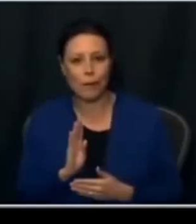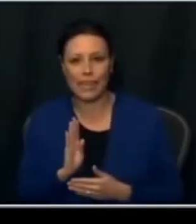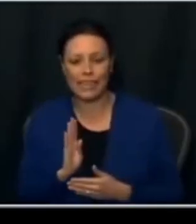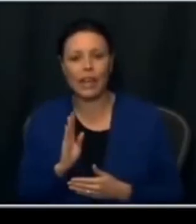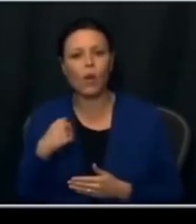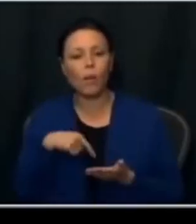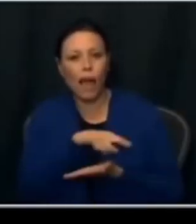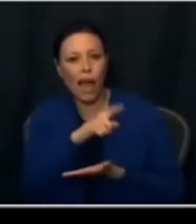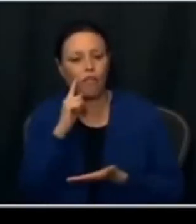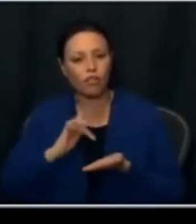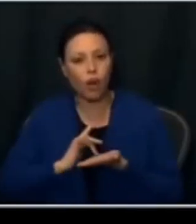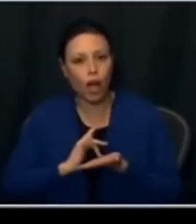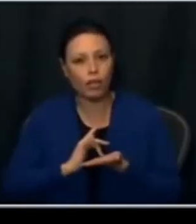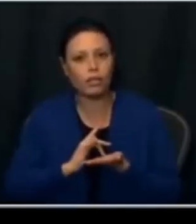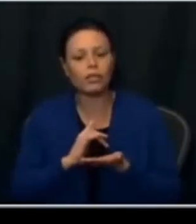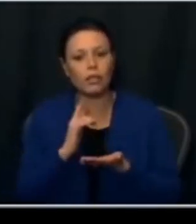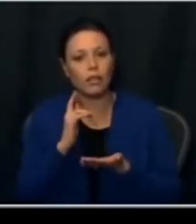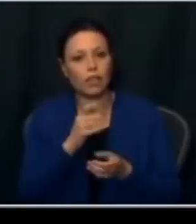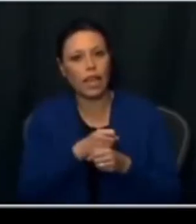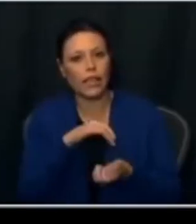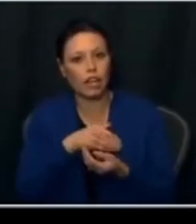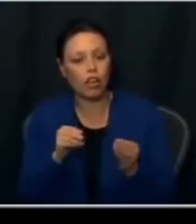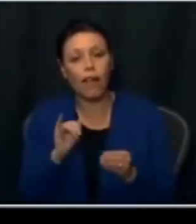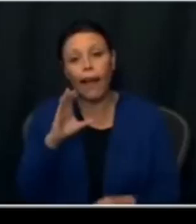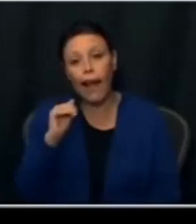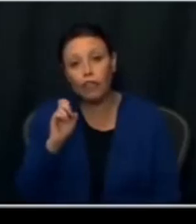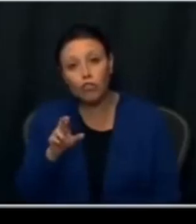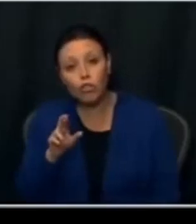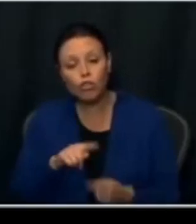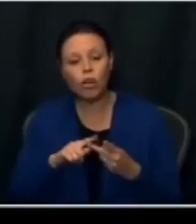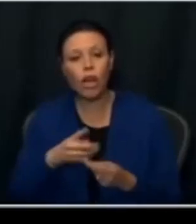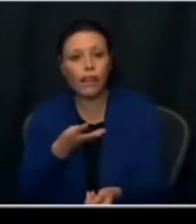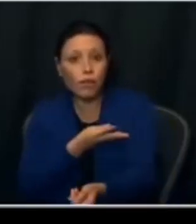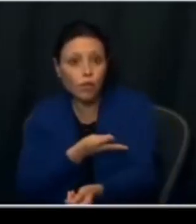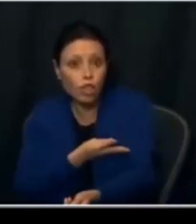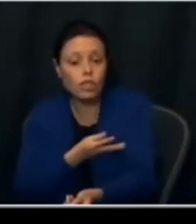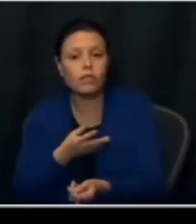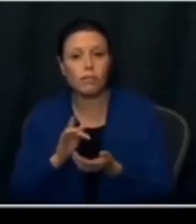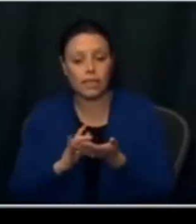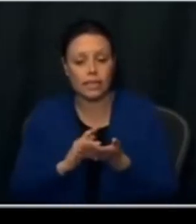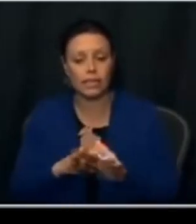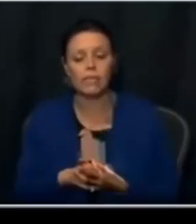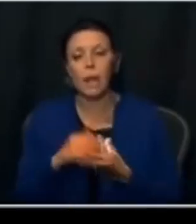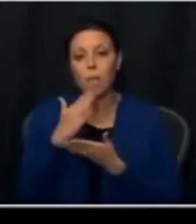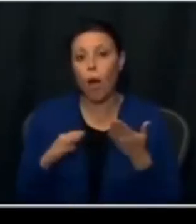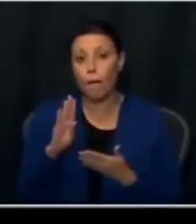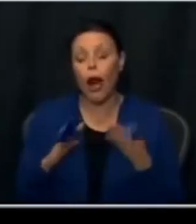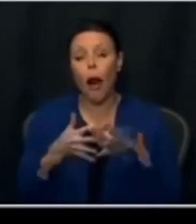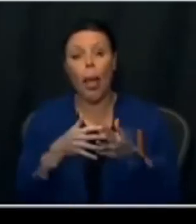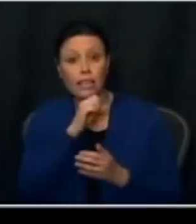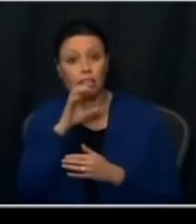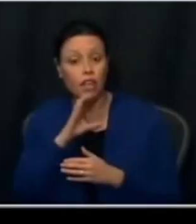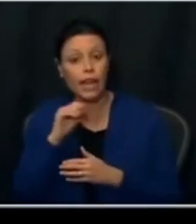pays for drugs that you get in a doctor's office, cancer drugs and other infusions. In Part B, American seniors